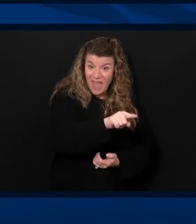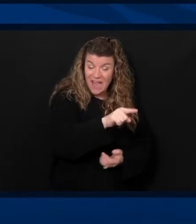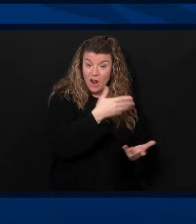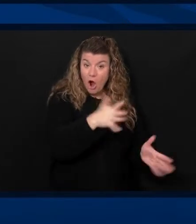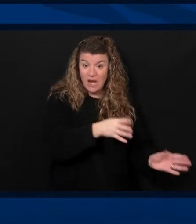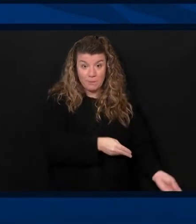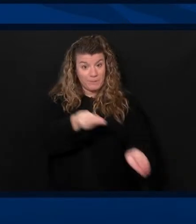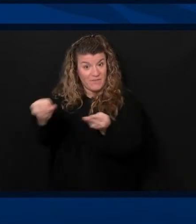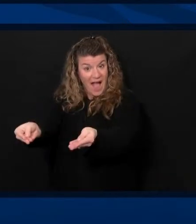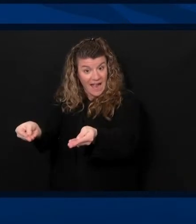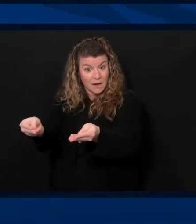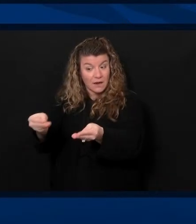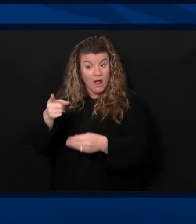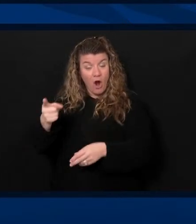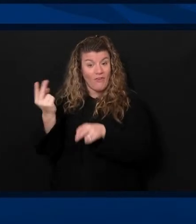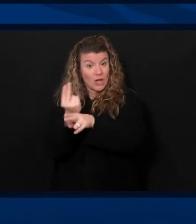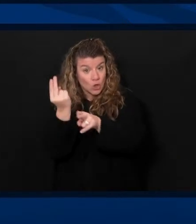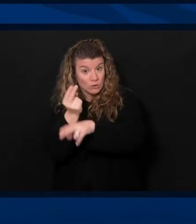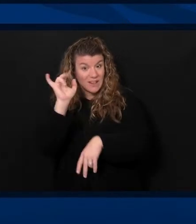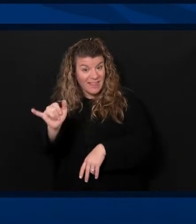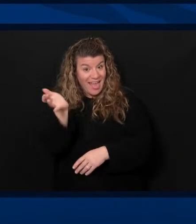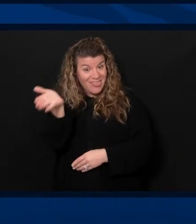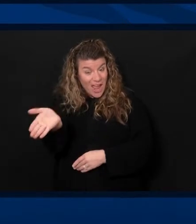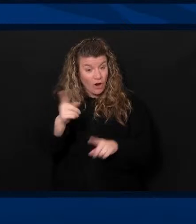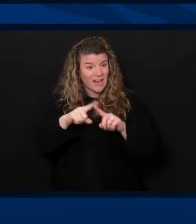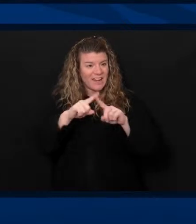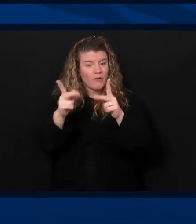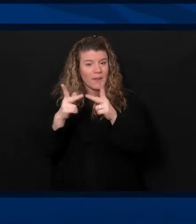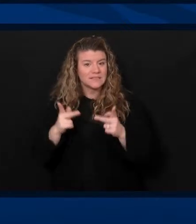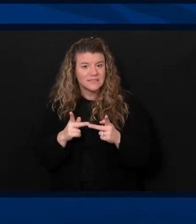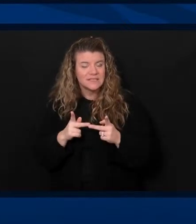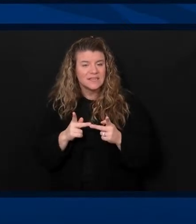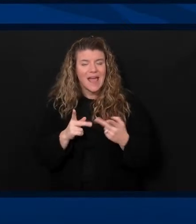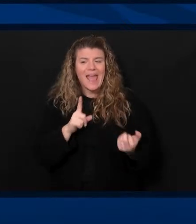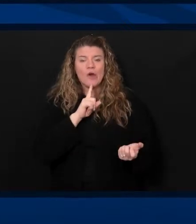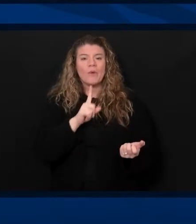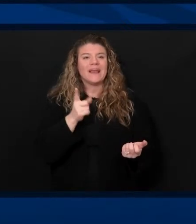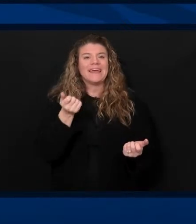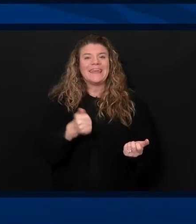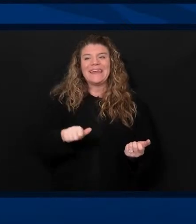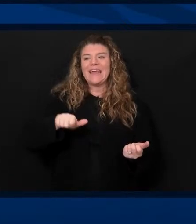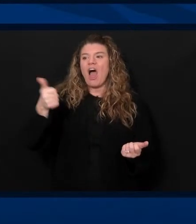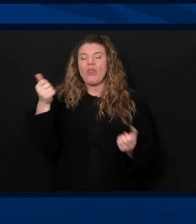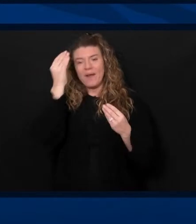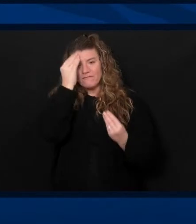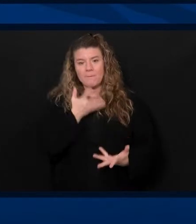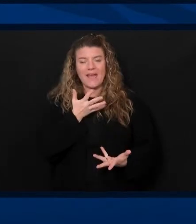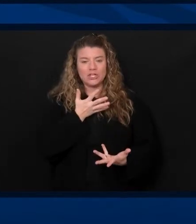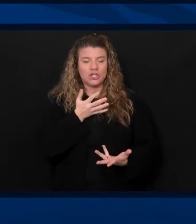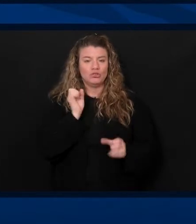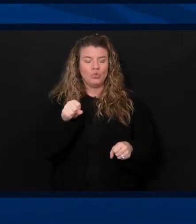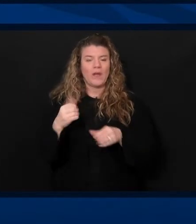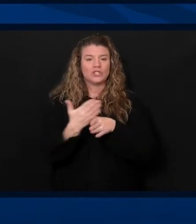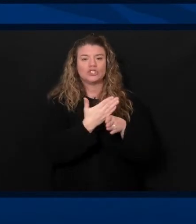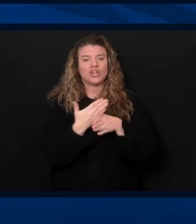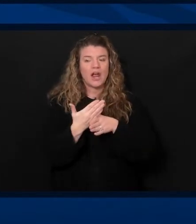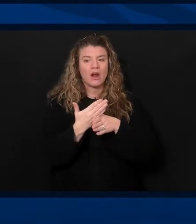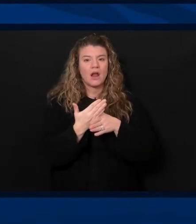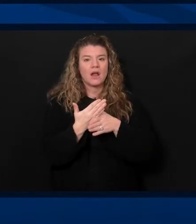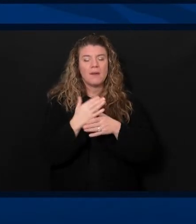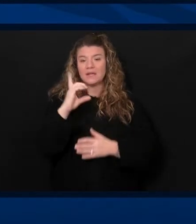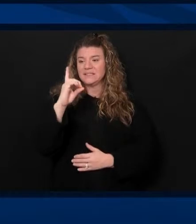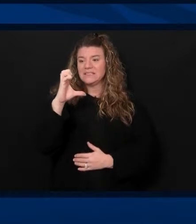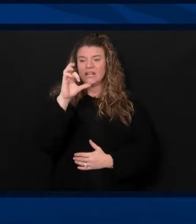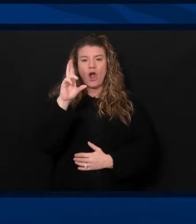being implemented in correctional facilities right now. And really anything else you can tell me about what the DCR